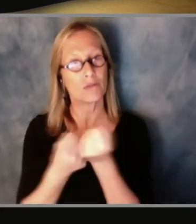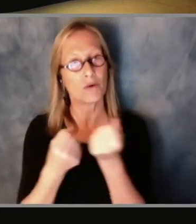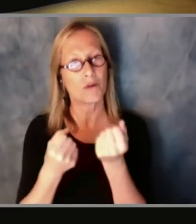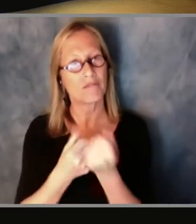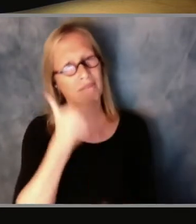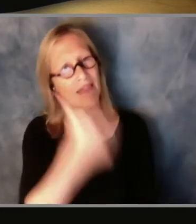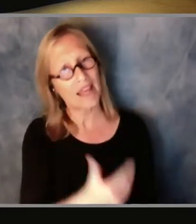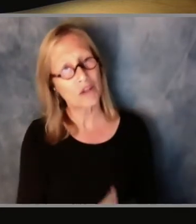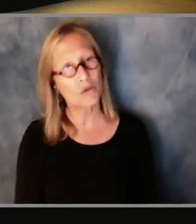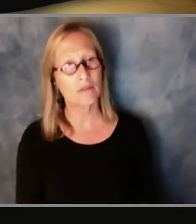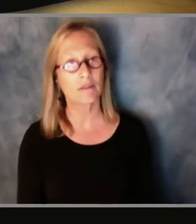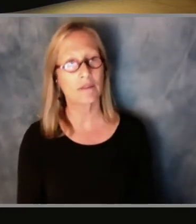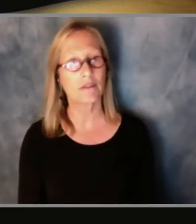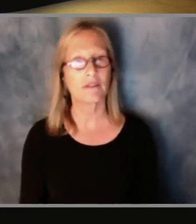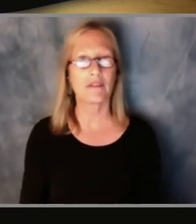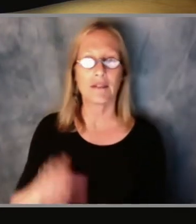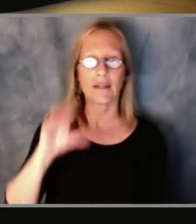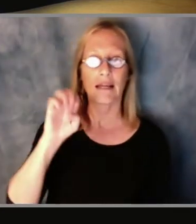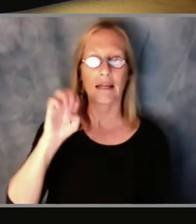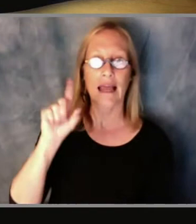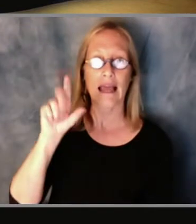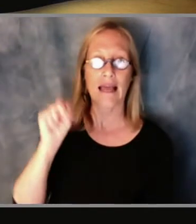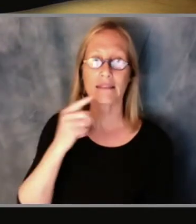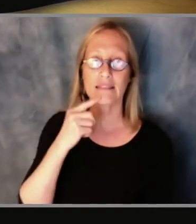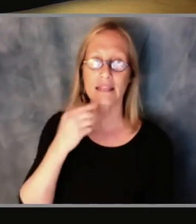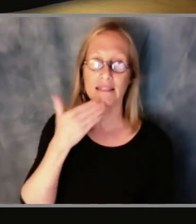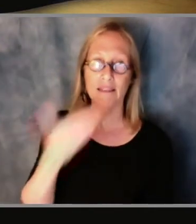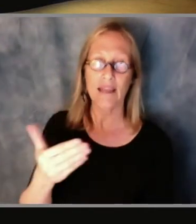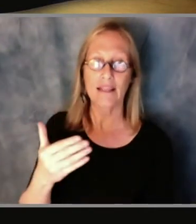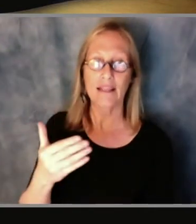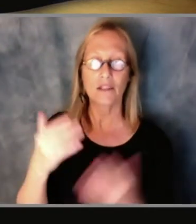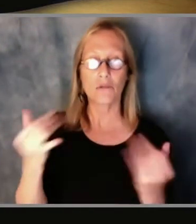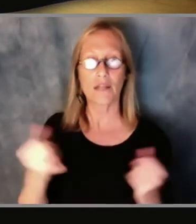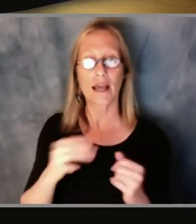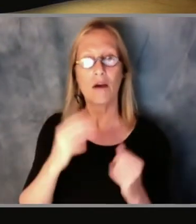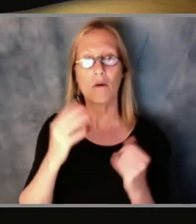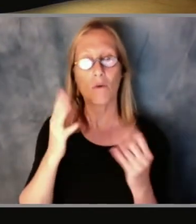Thank you. Let's go now to Asia Iyer.